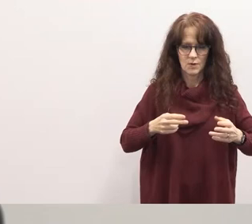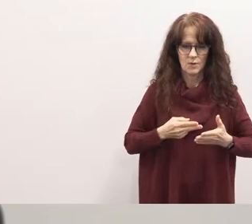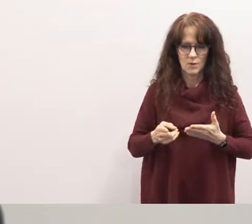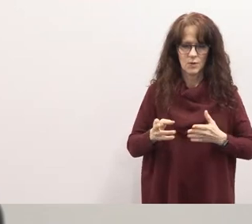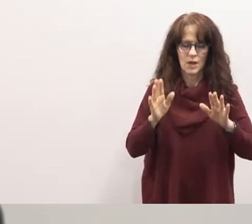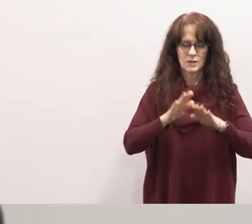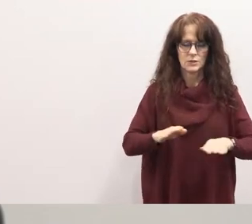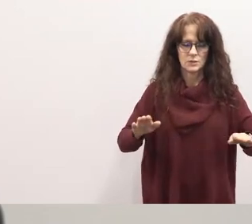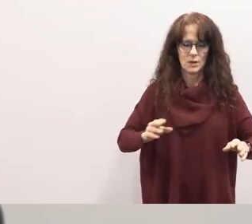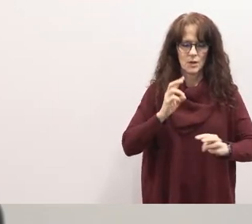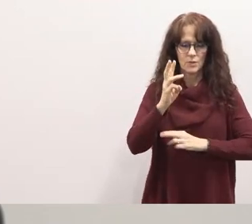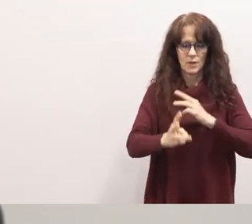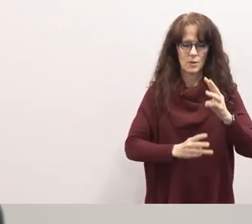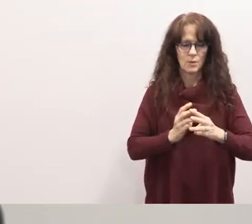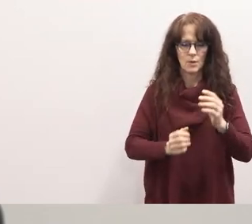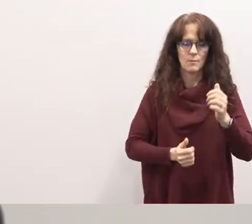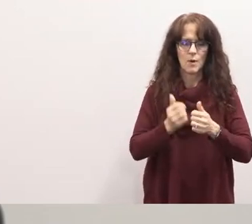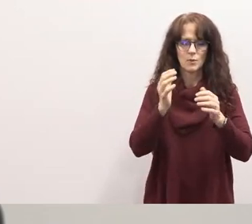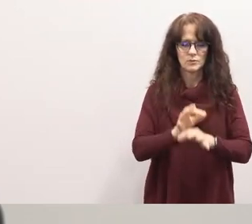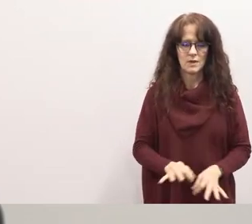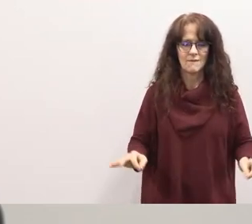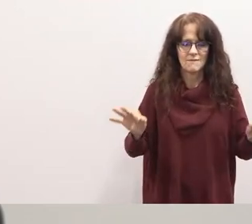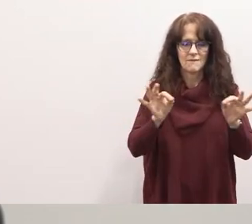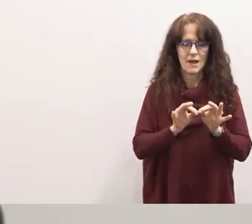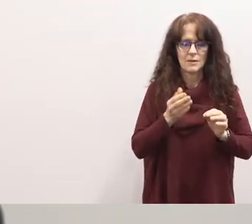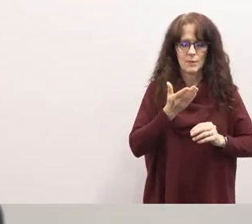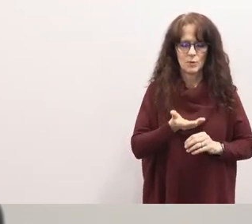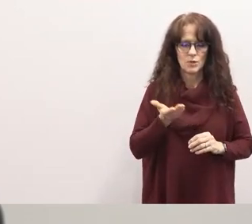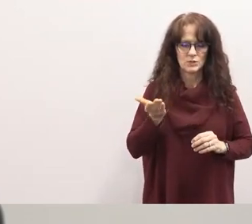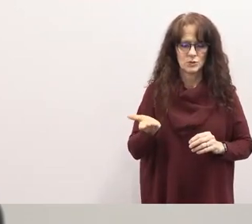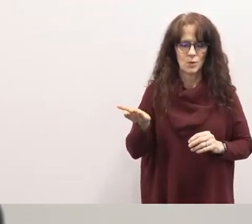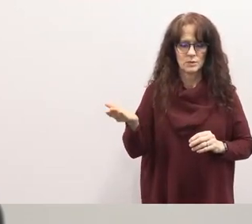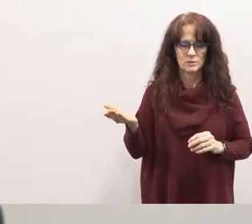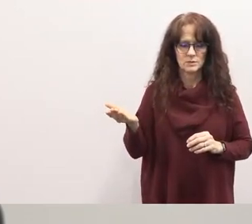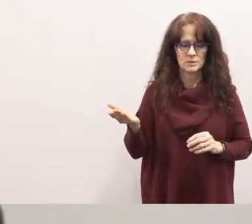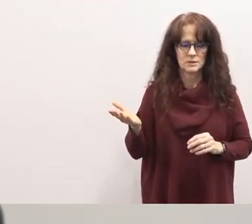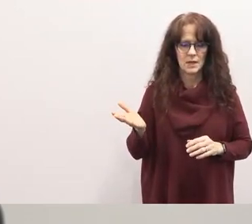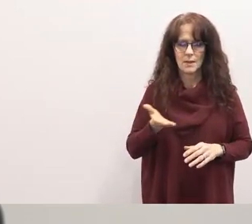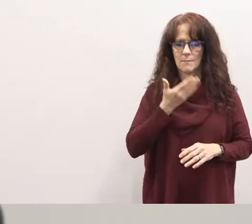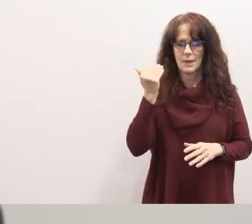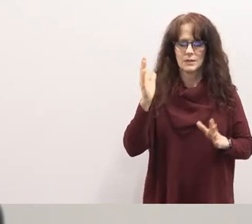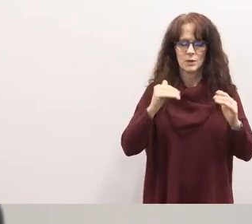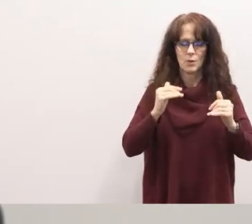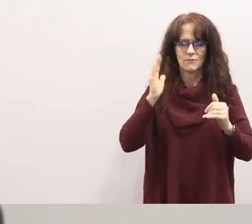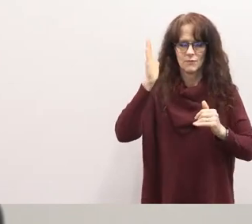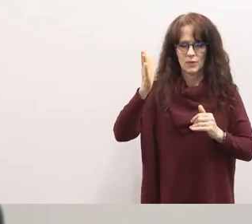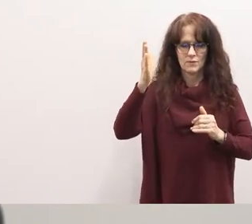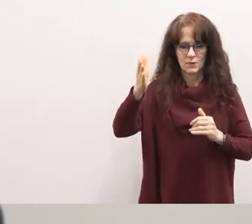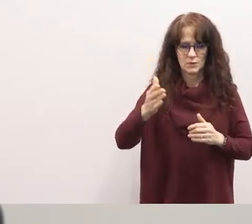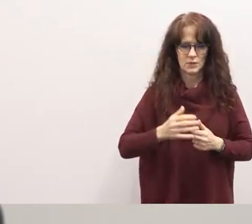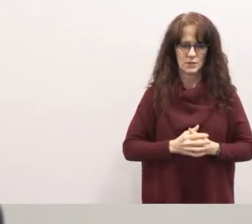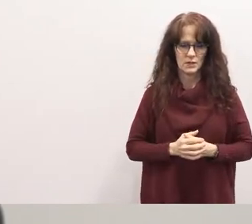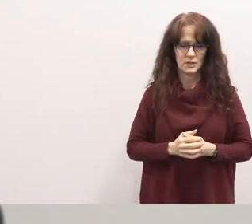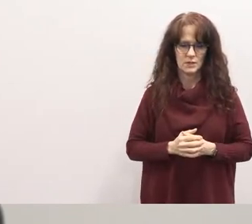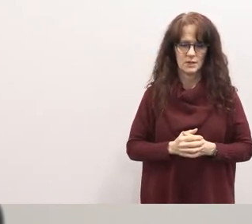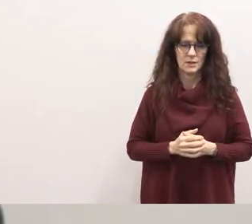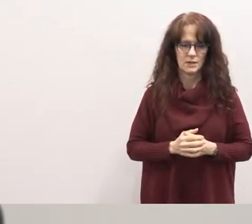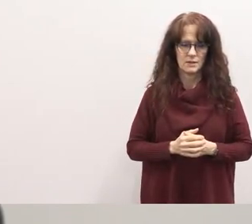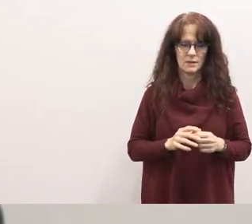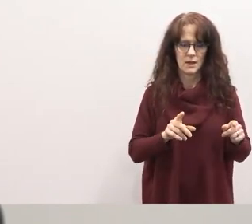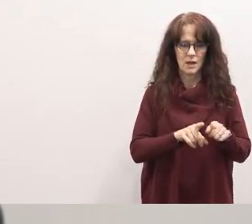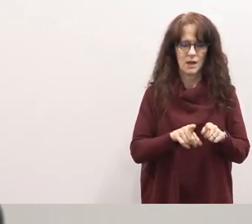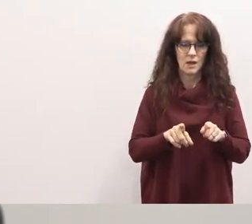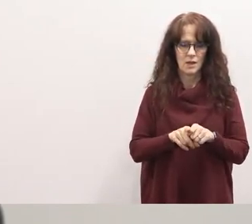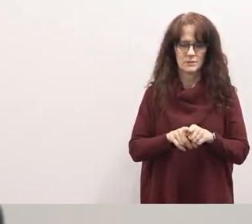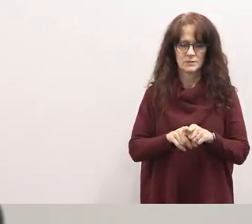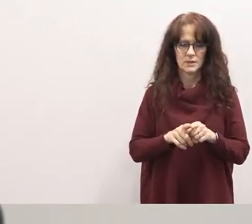Children are the world's most valuable resource and its best hope for the future." And then he also went